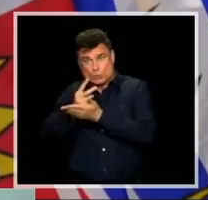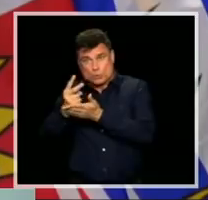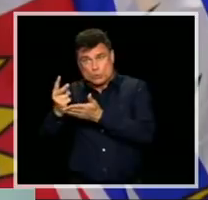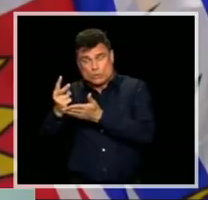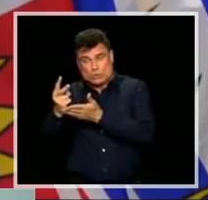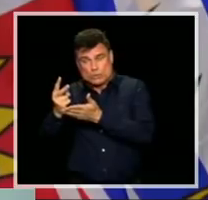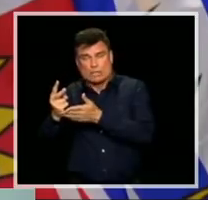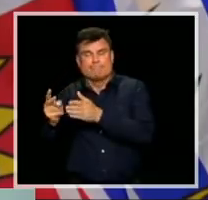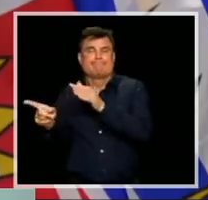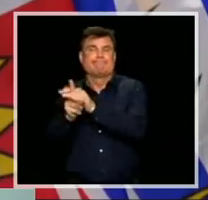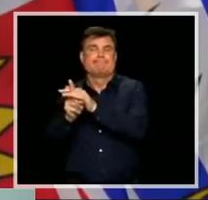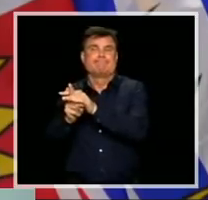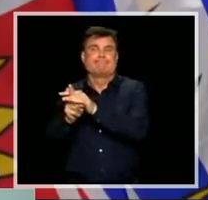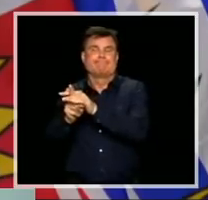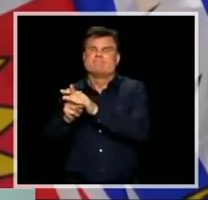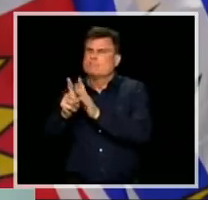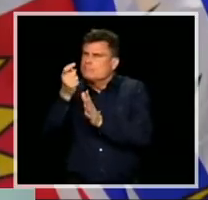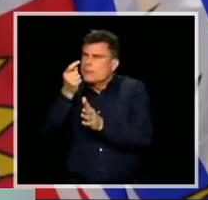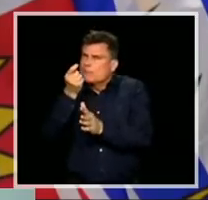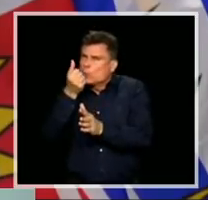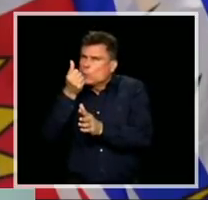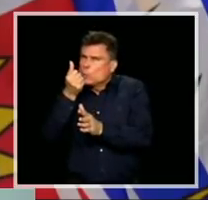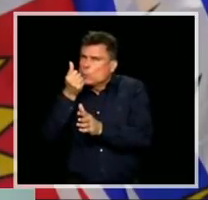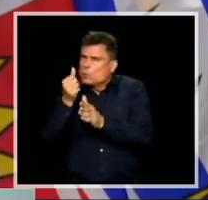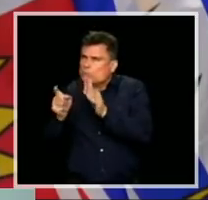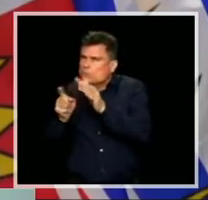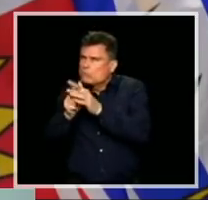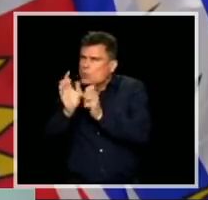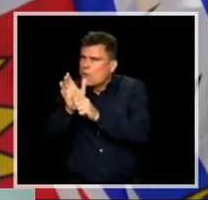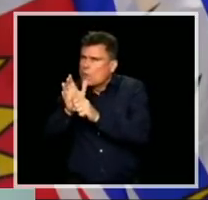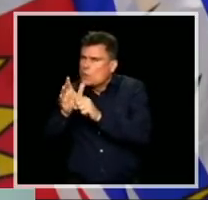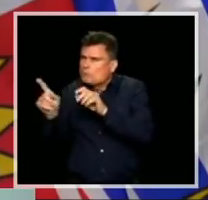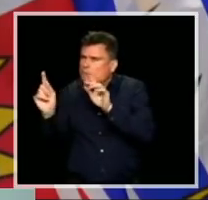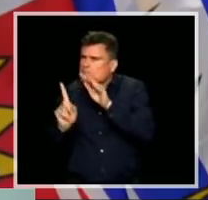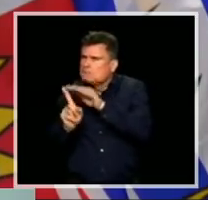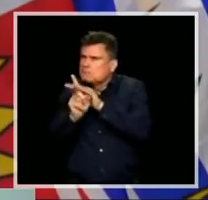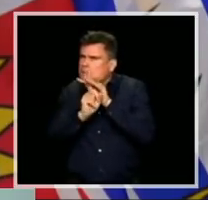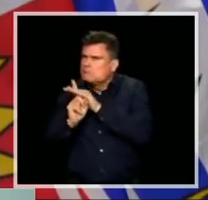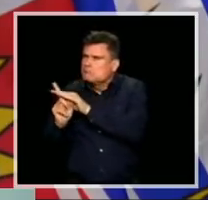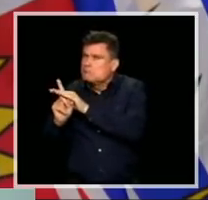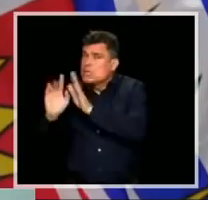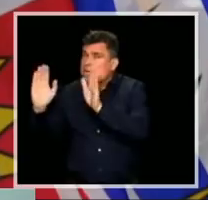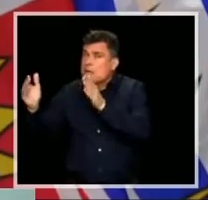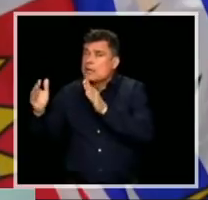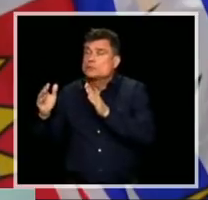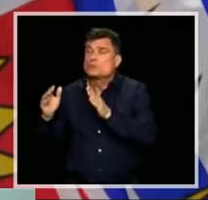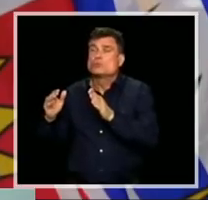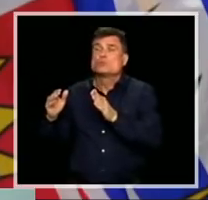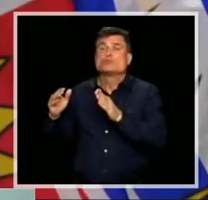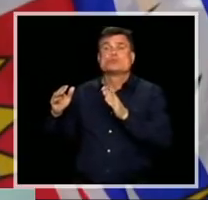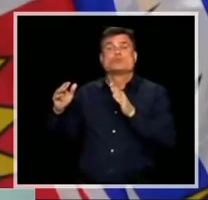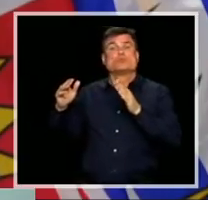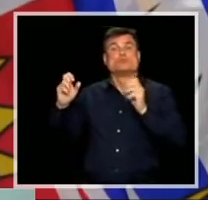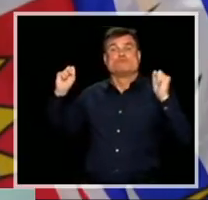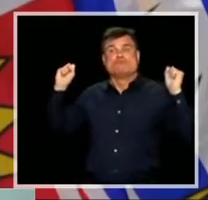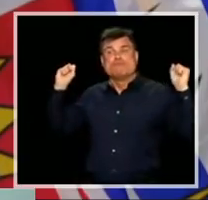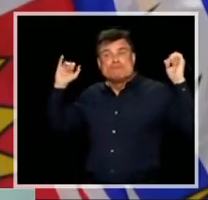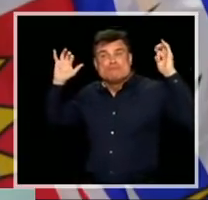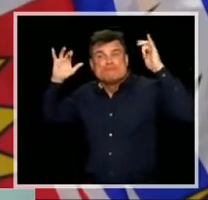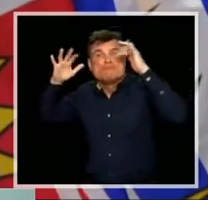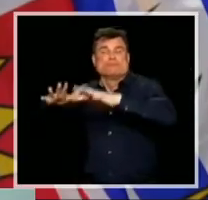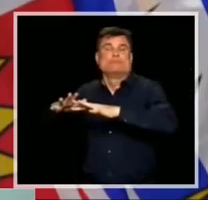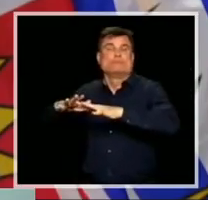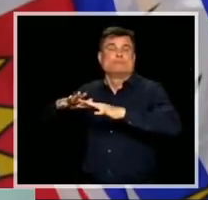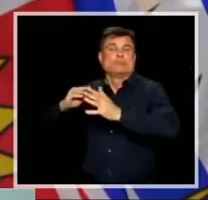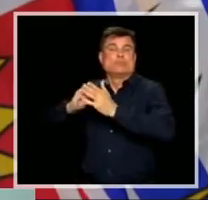in our schools in the coming weeks. But that's okay. We know how to deal with this. We know that it is not easily spread, and we